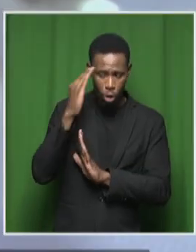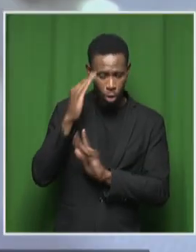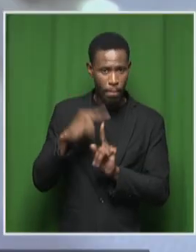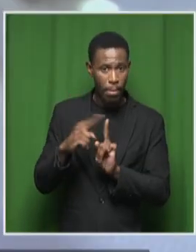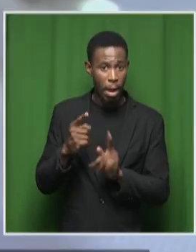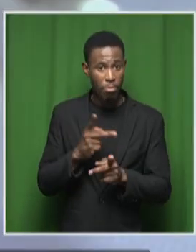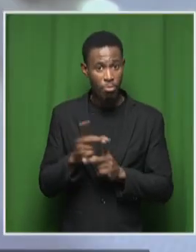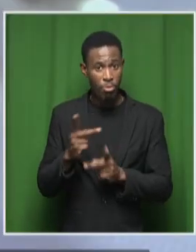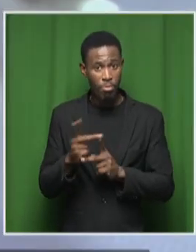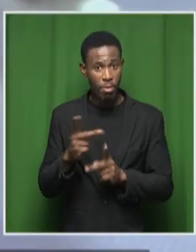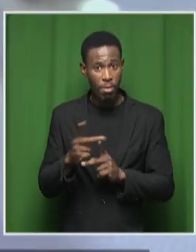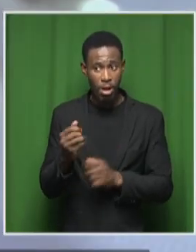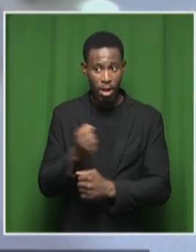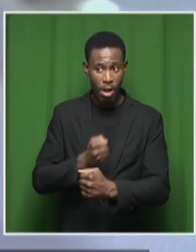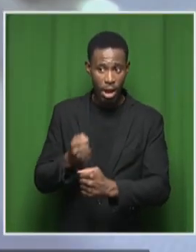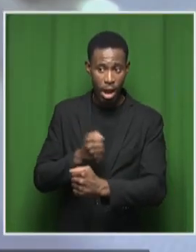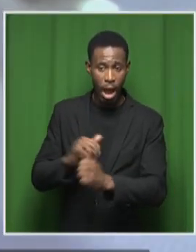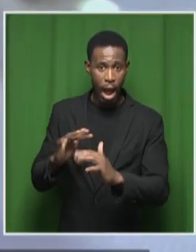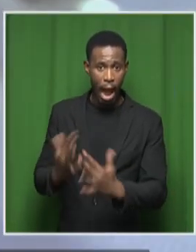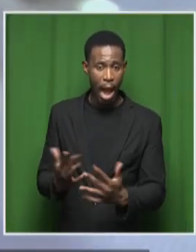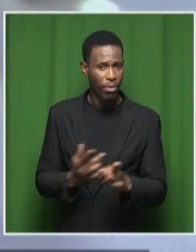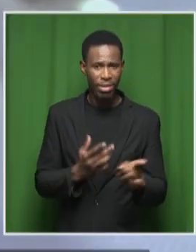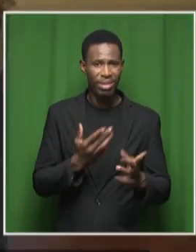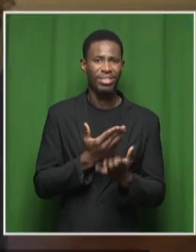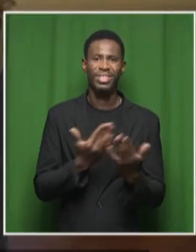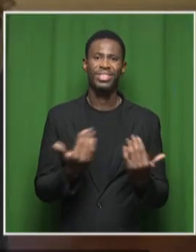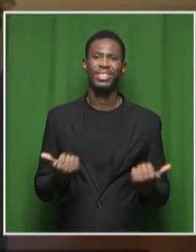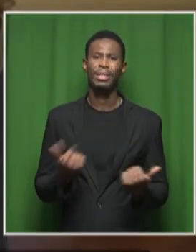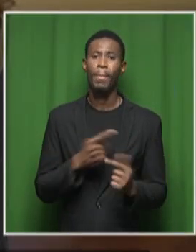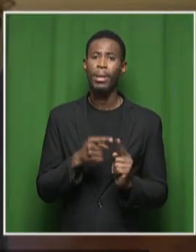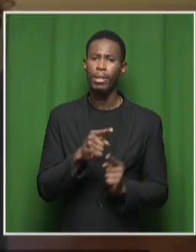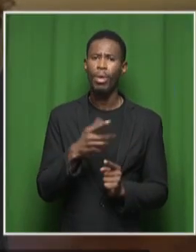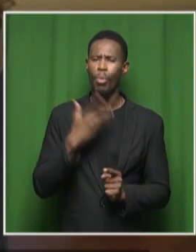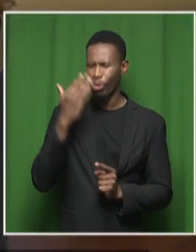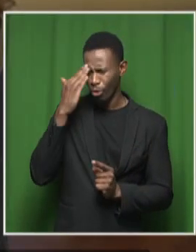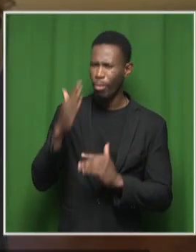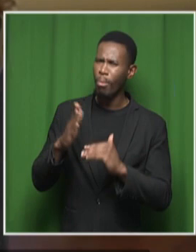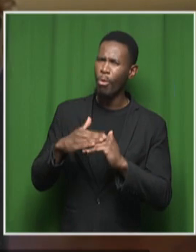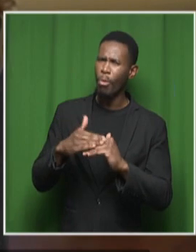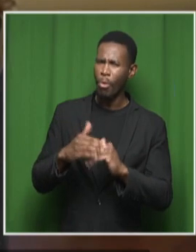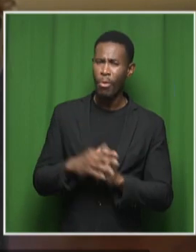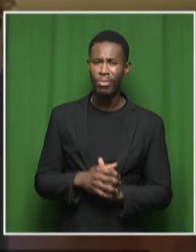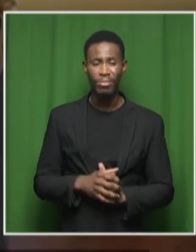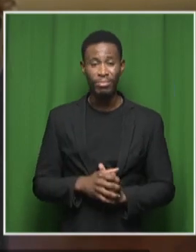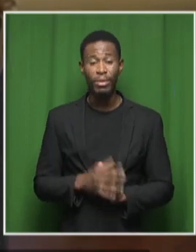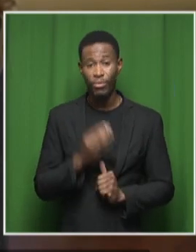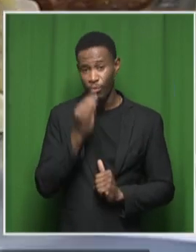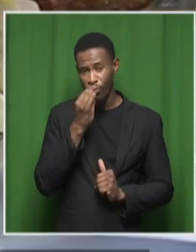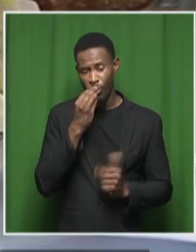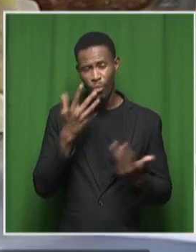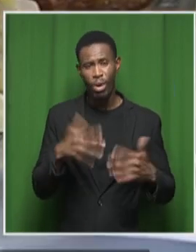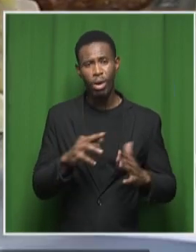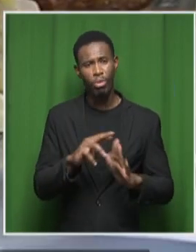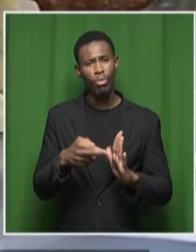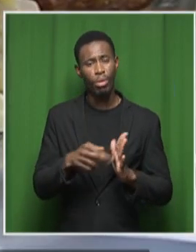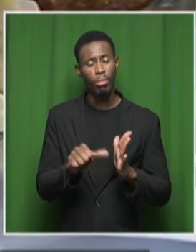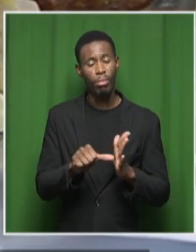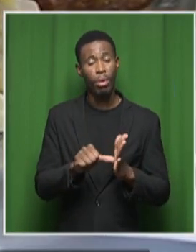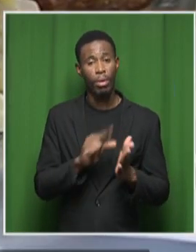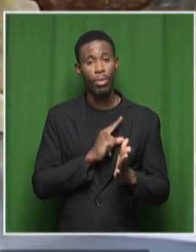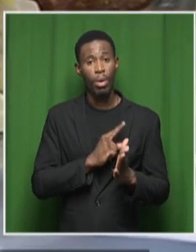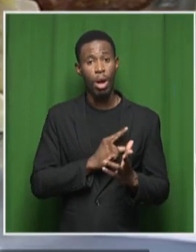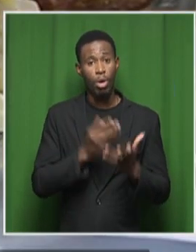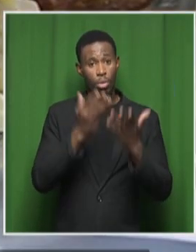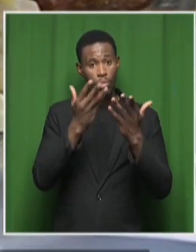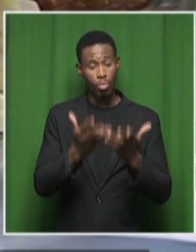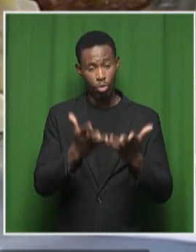know more about it and want to learn more about it because how it can help the well-being of communities. Food plays a big role because, you are what you eat, basically.